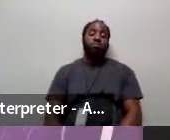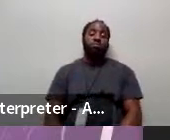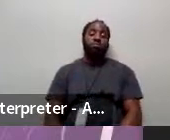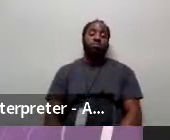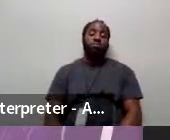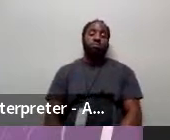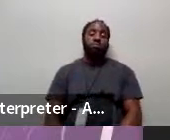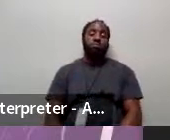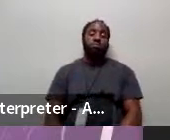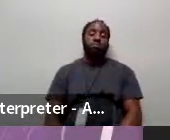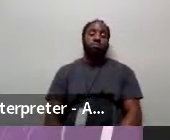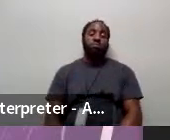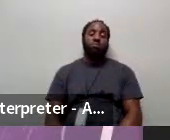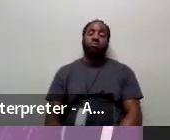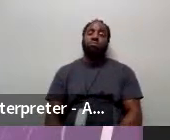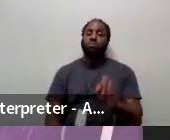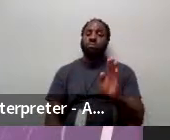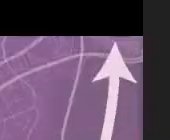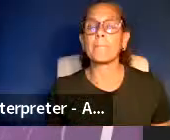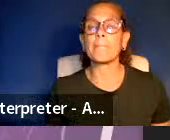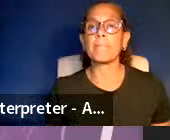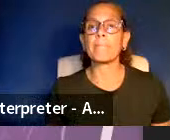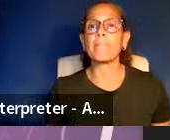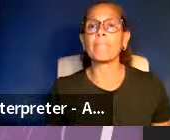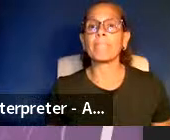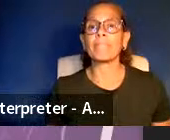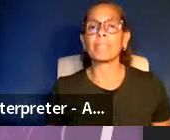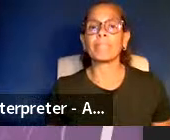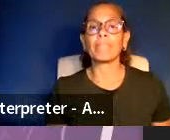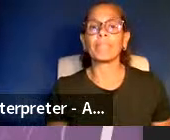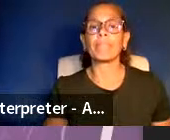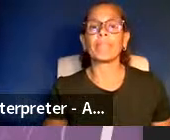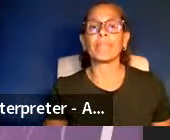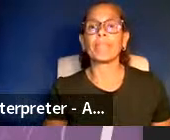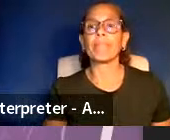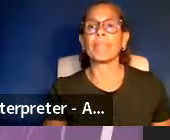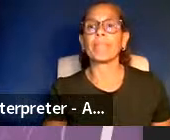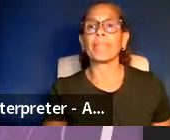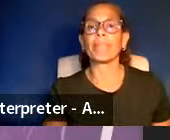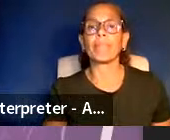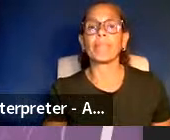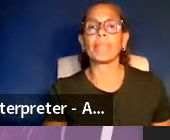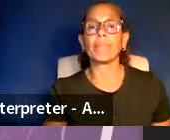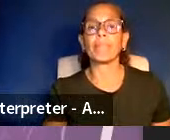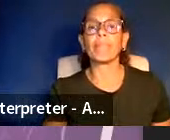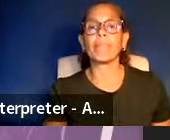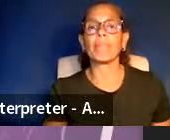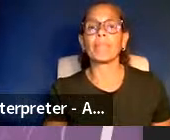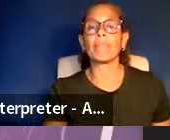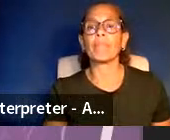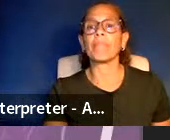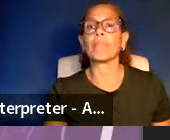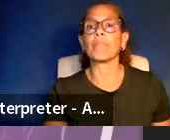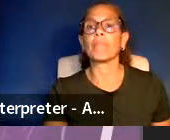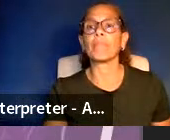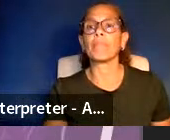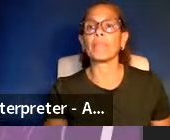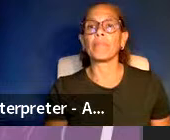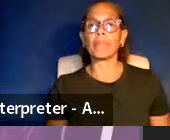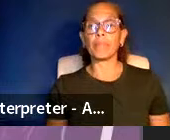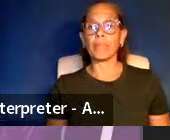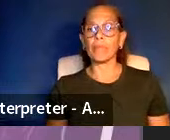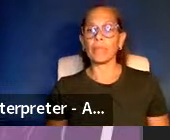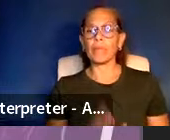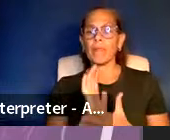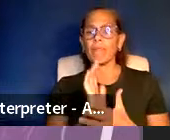Well, I don't know. Well, I trying to turn my video on, but it's not going on. And